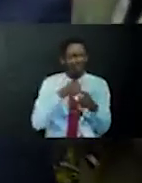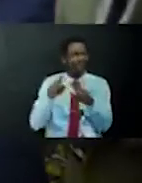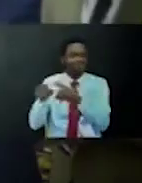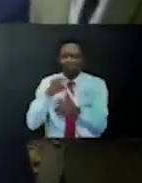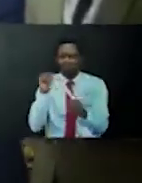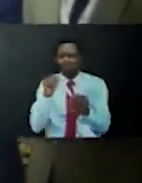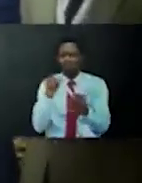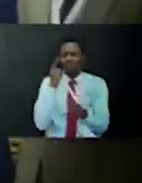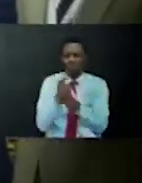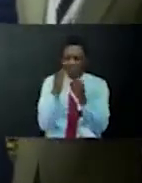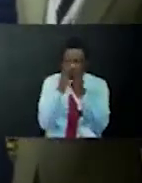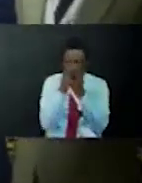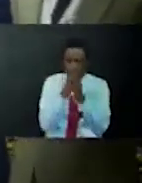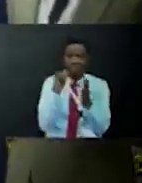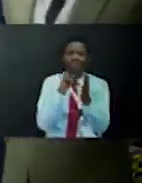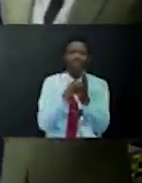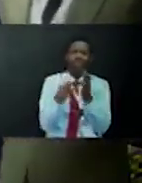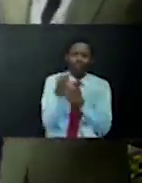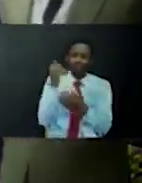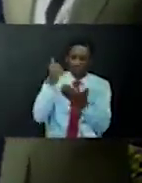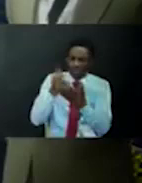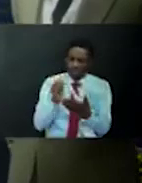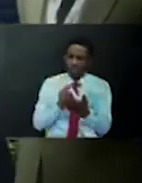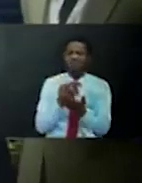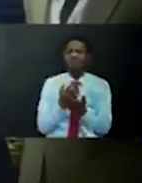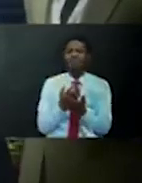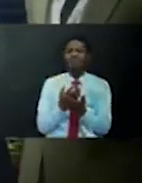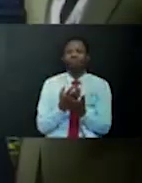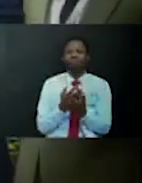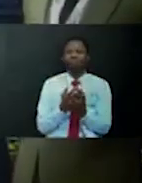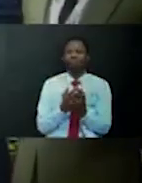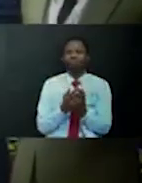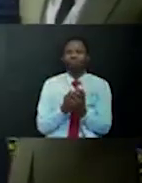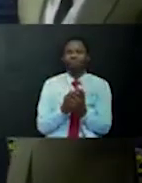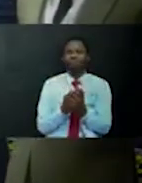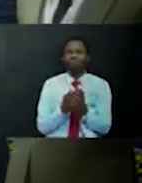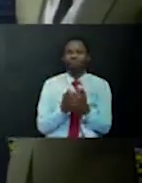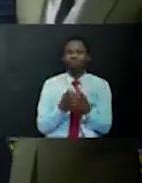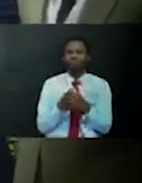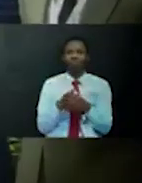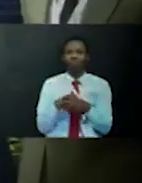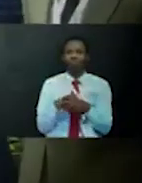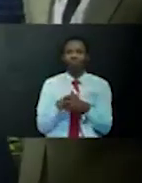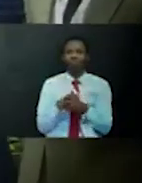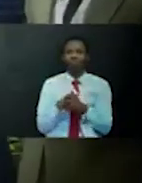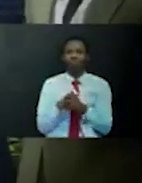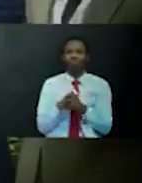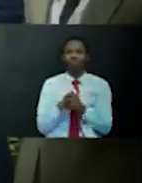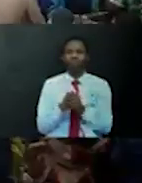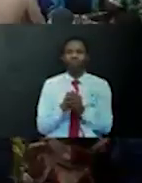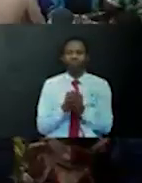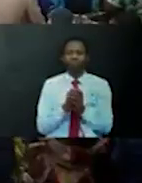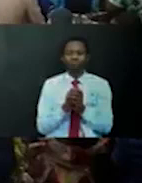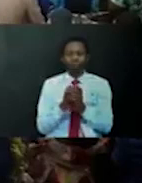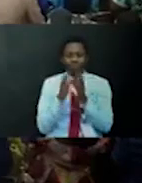Let us pray that God will help us. Shanti, pray in the mighty name of Jesus. this